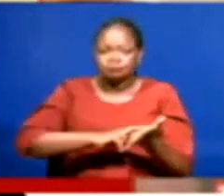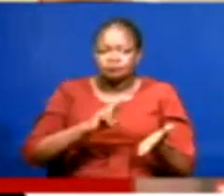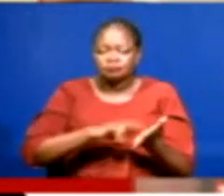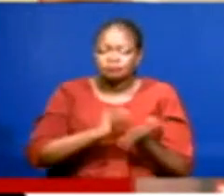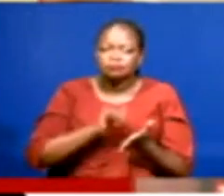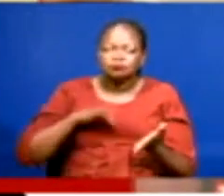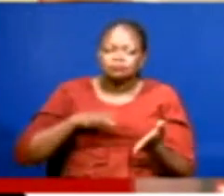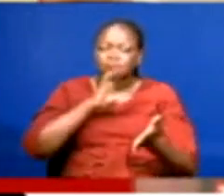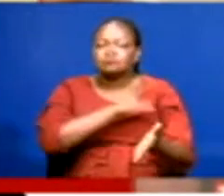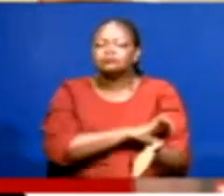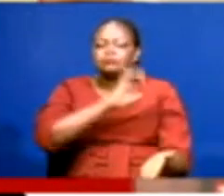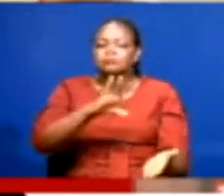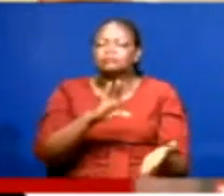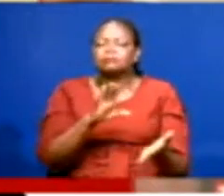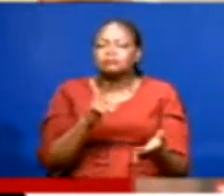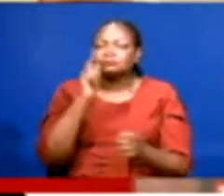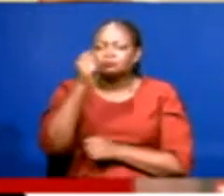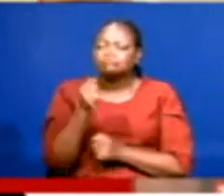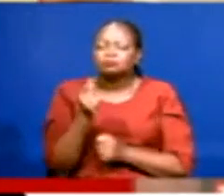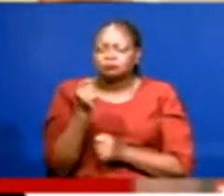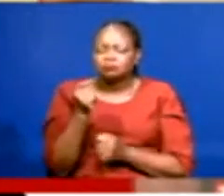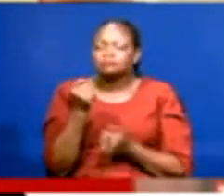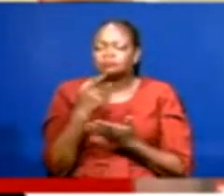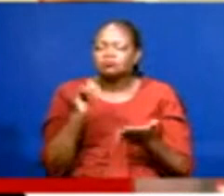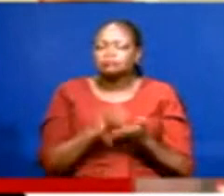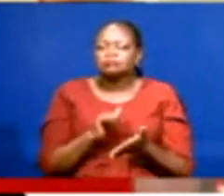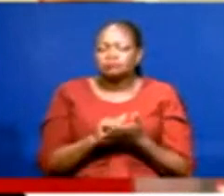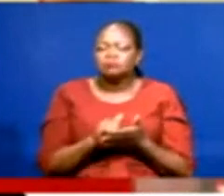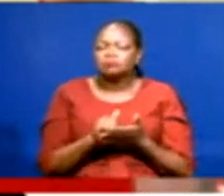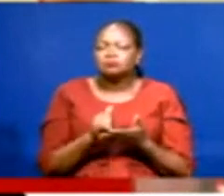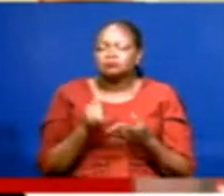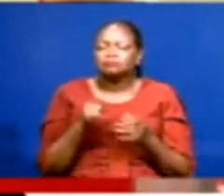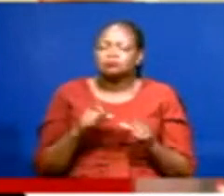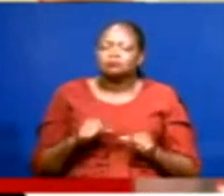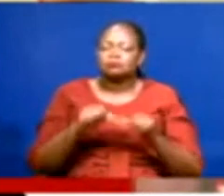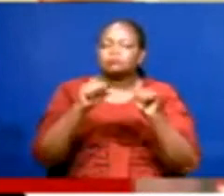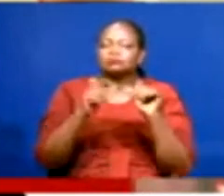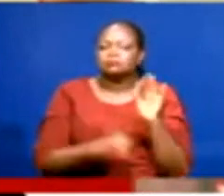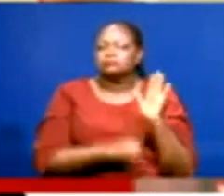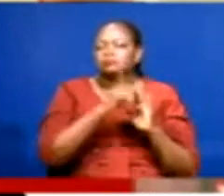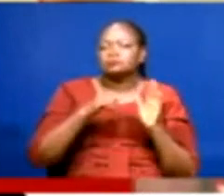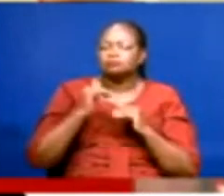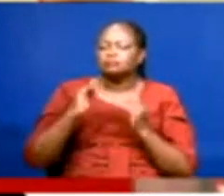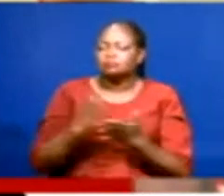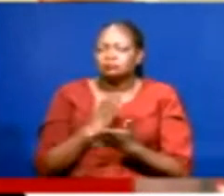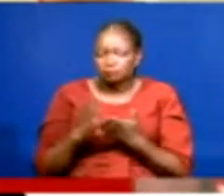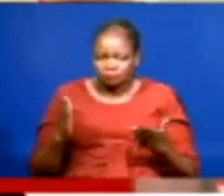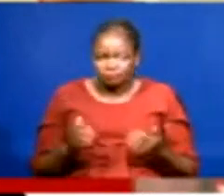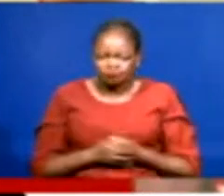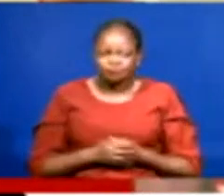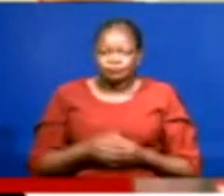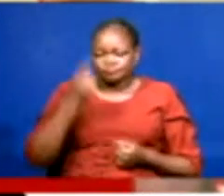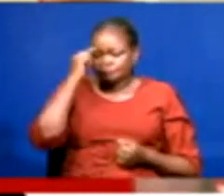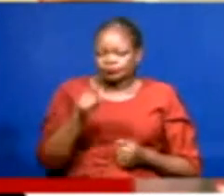women empowerment is a key component that propels sustainable development in all sectors. For